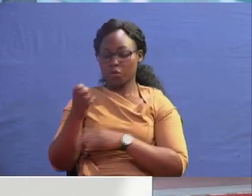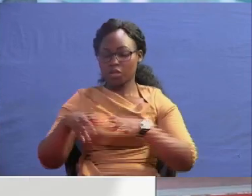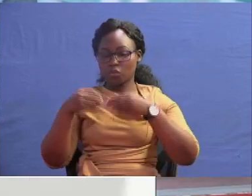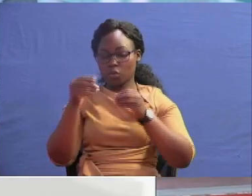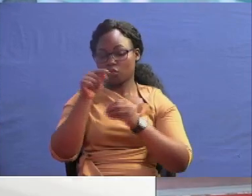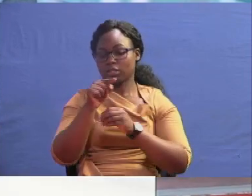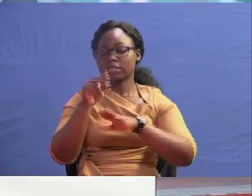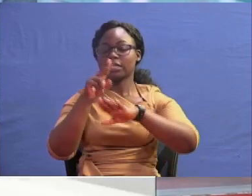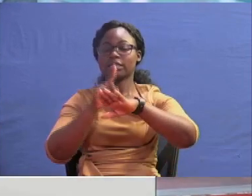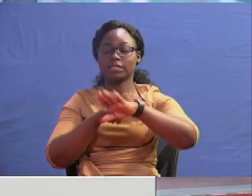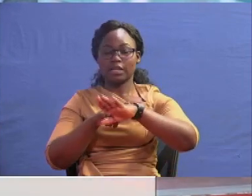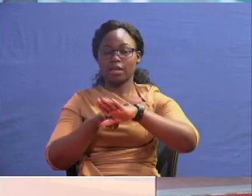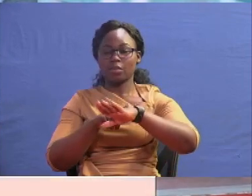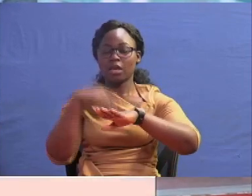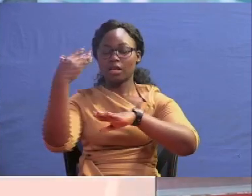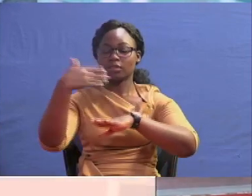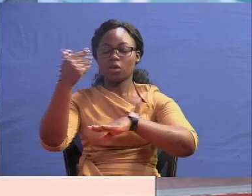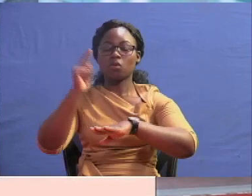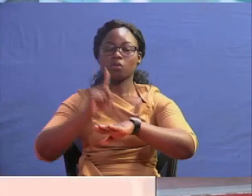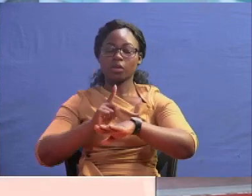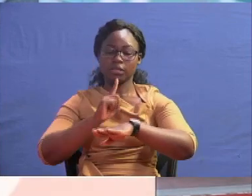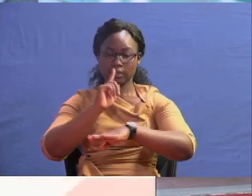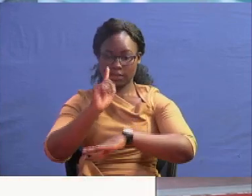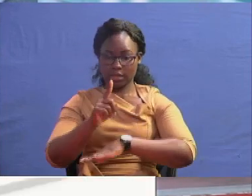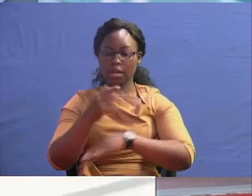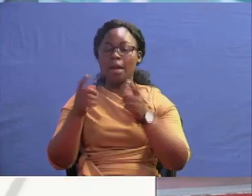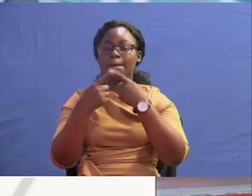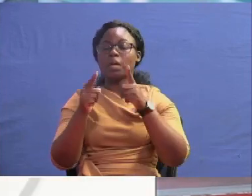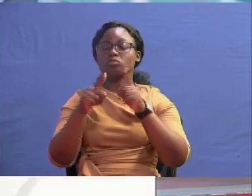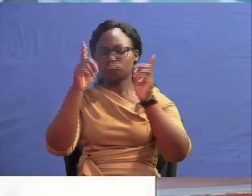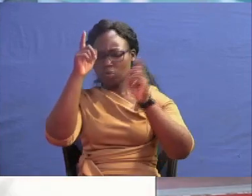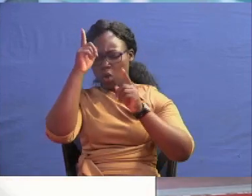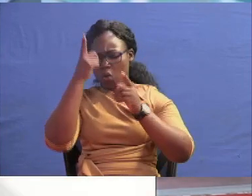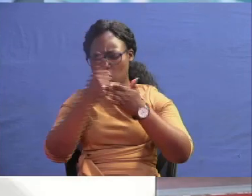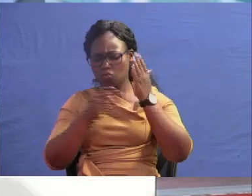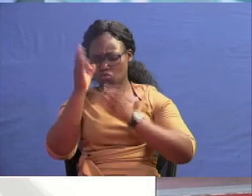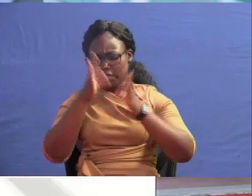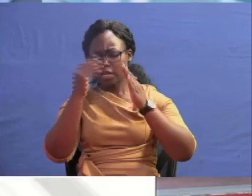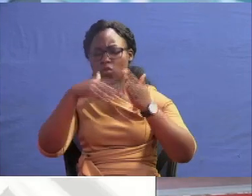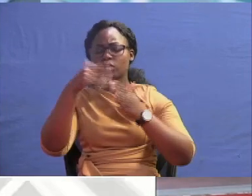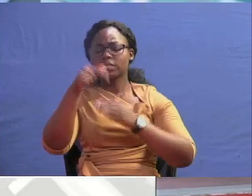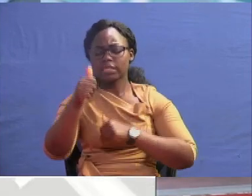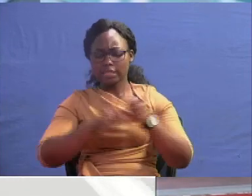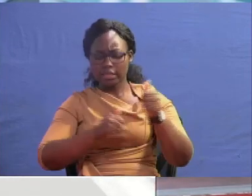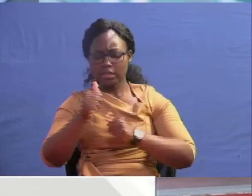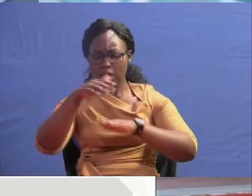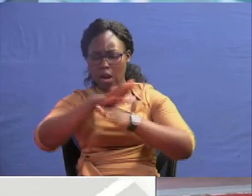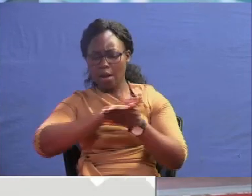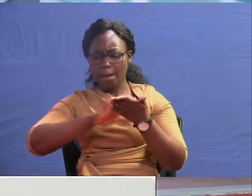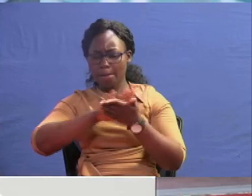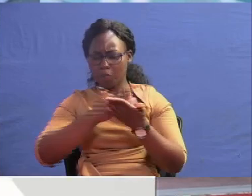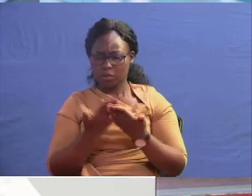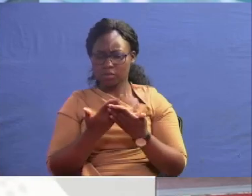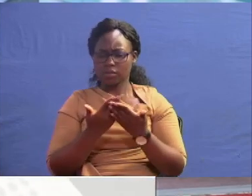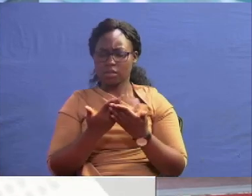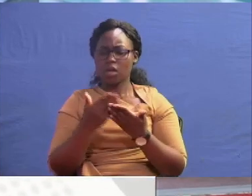time, as they have always said. But what do we judge this administration based upon? We judge them